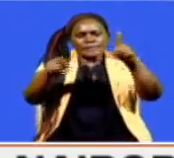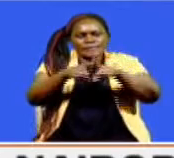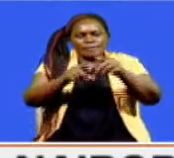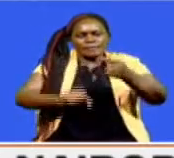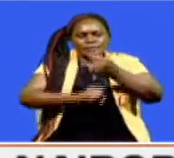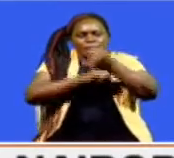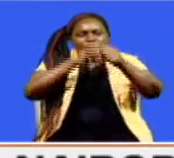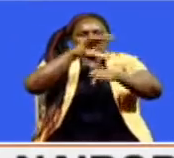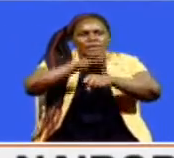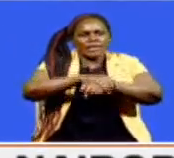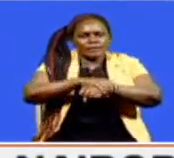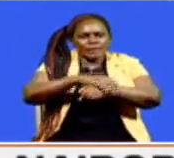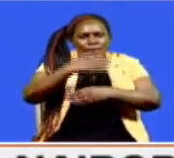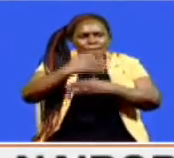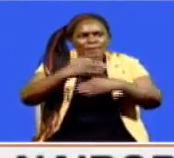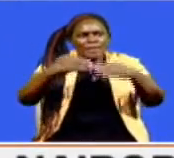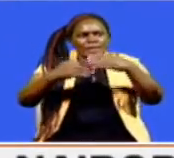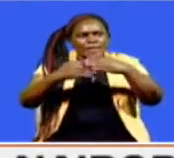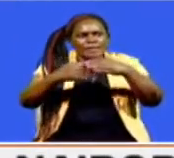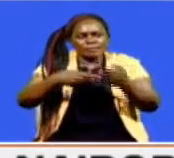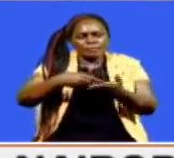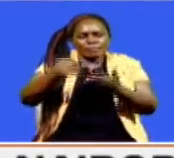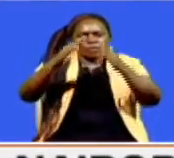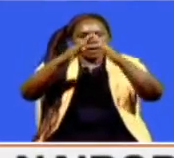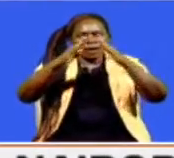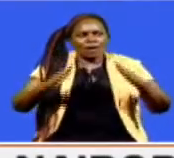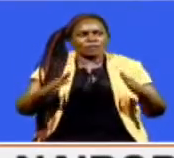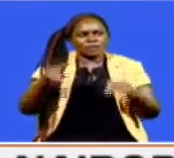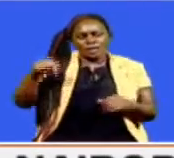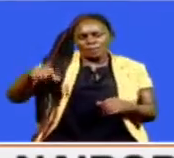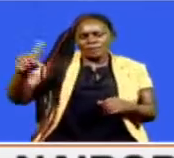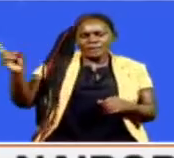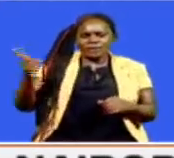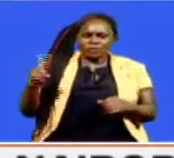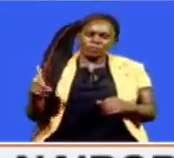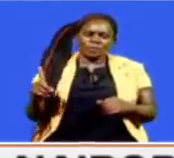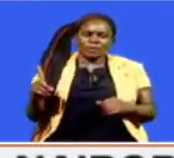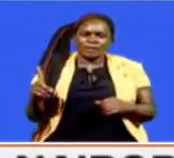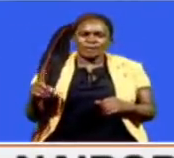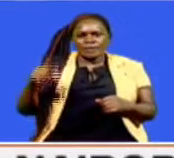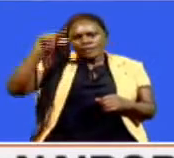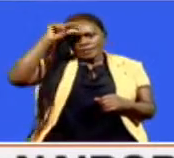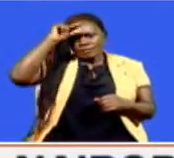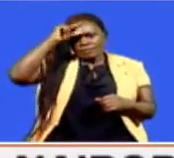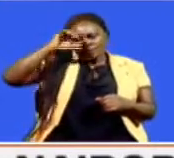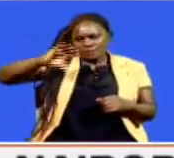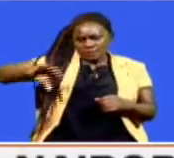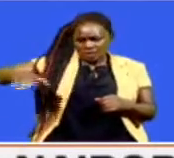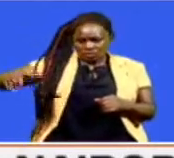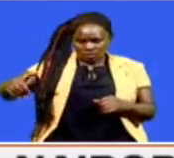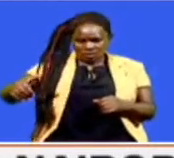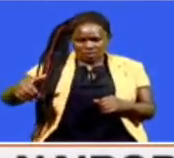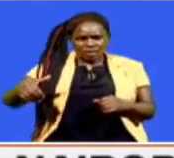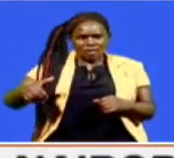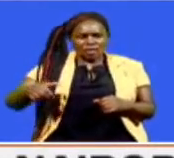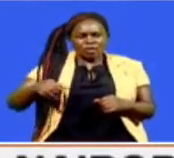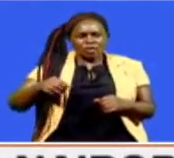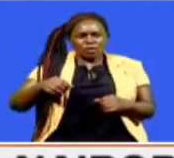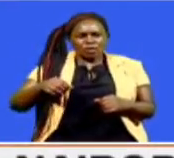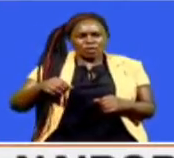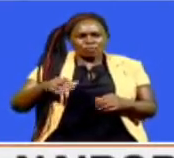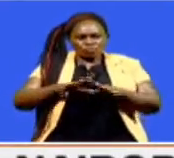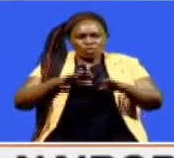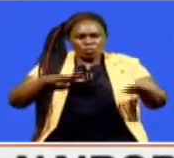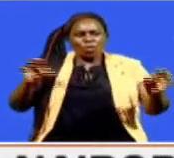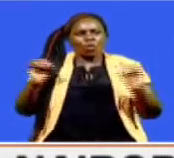jeki, haswa ujenzi na uzaji wa nyumba katika kaunti ya Nairobi. Kulingana na serikali ya kaunti, hamna haja ya kupiga